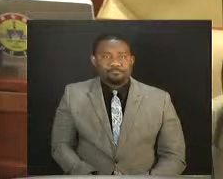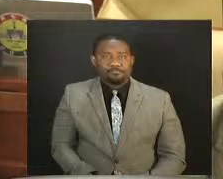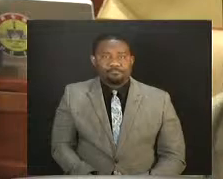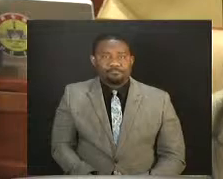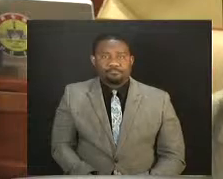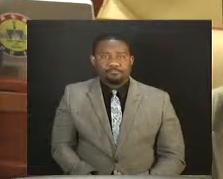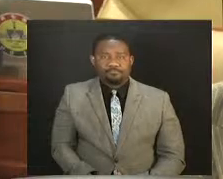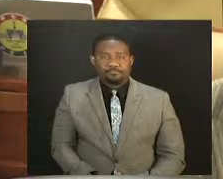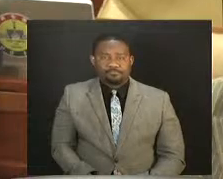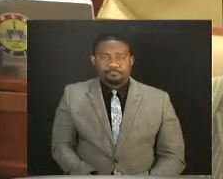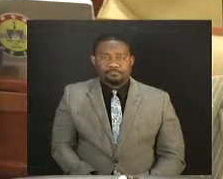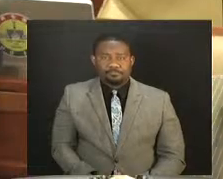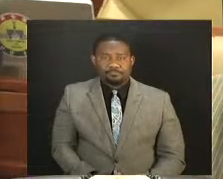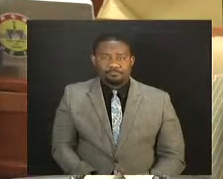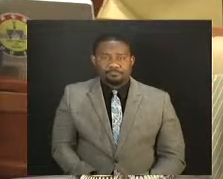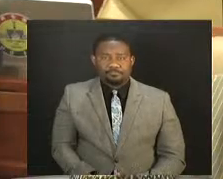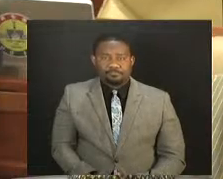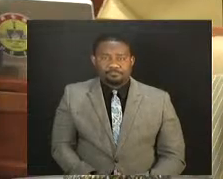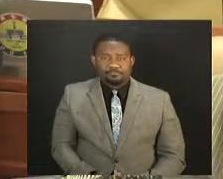Mr. Chairman,